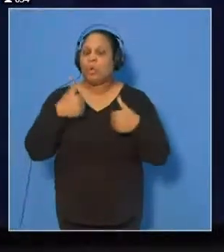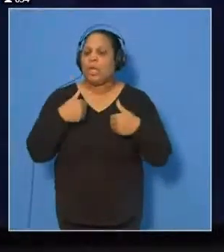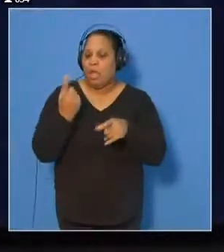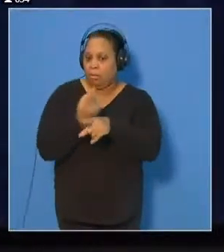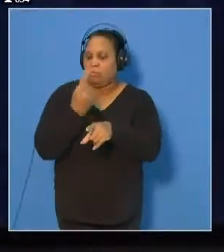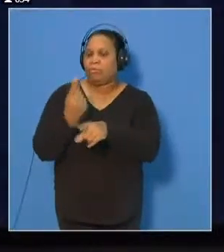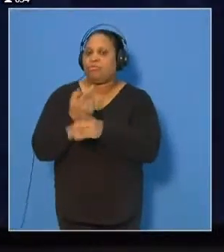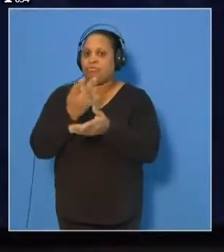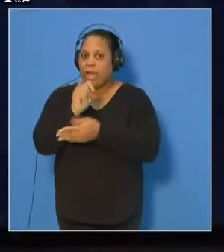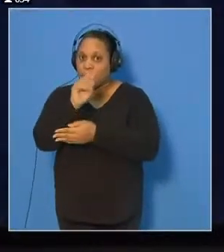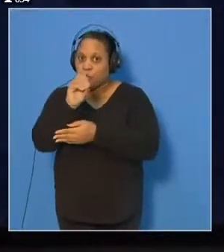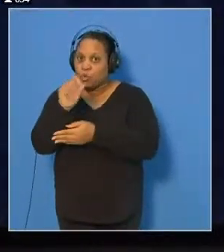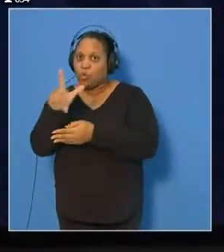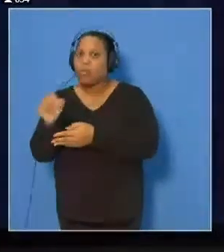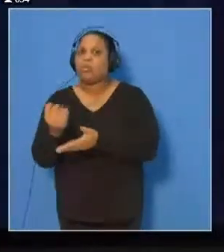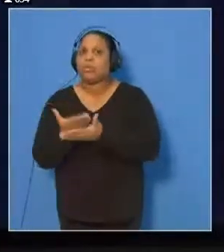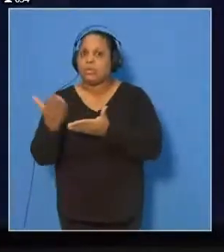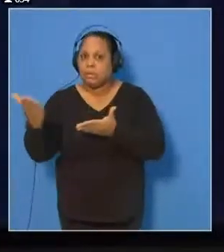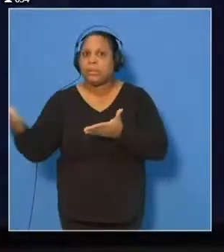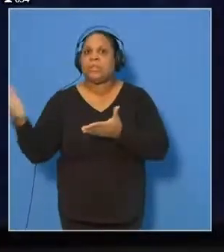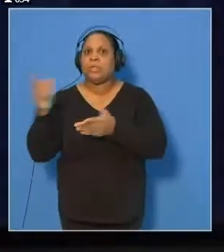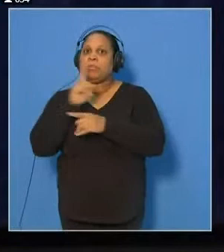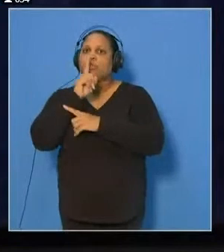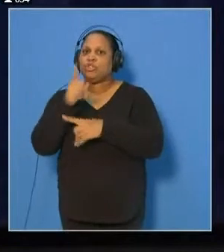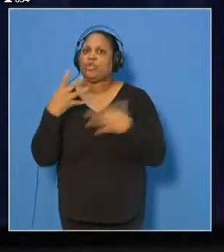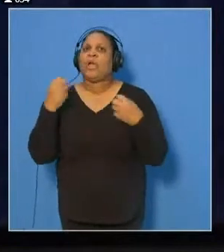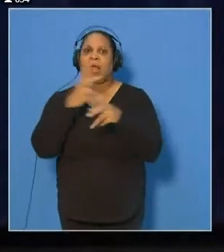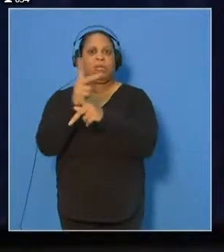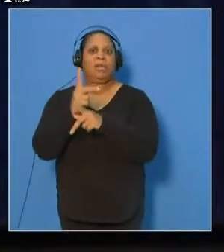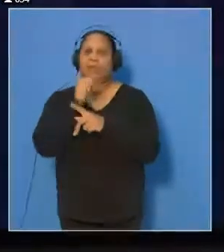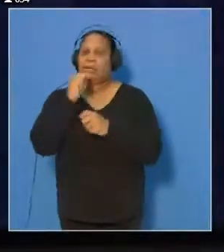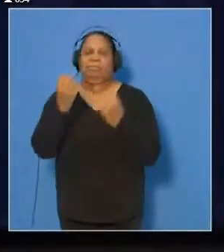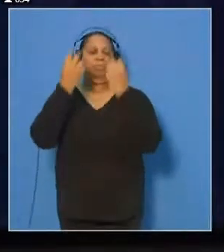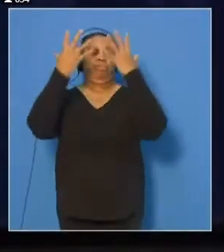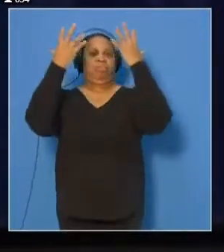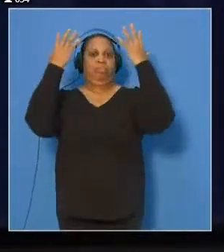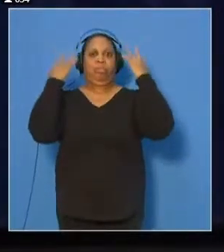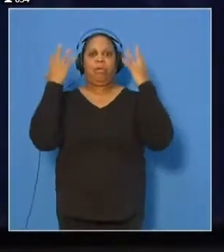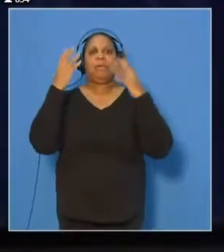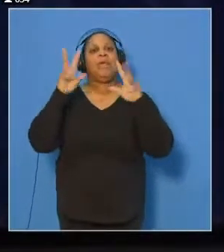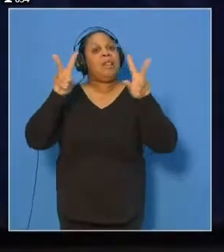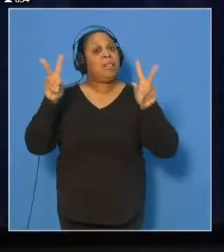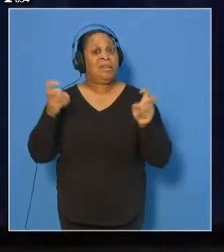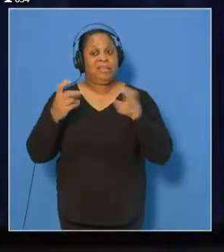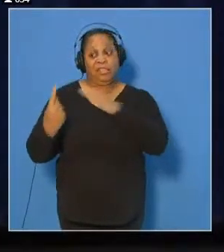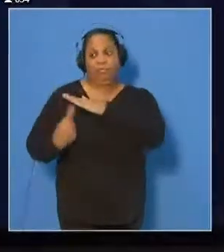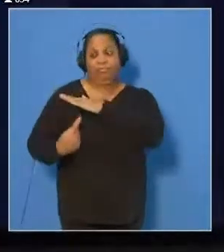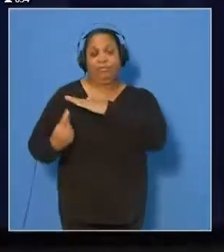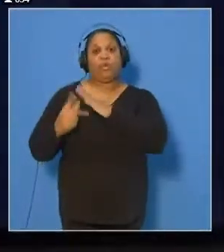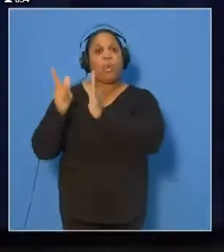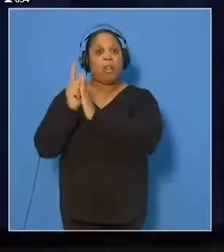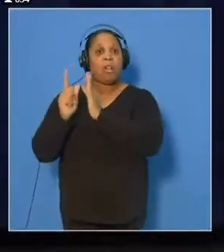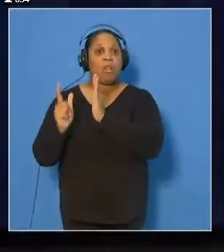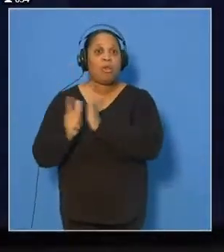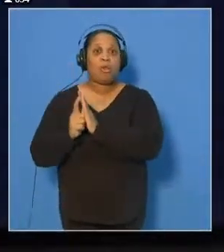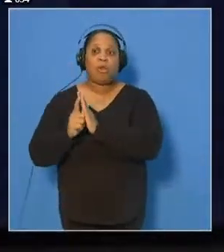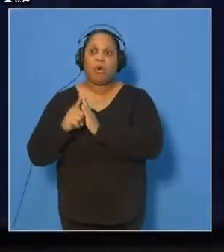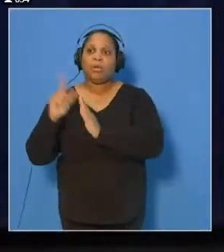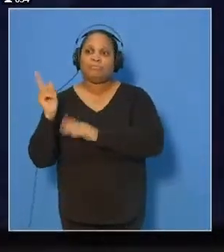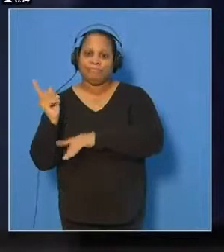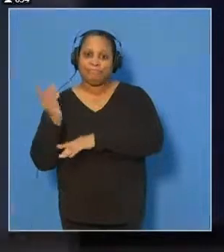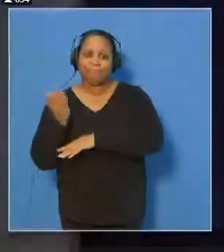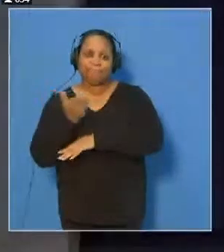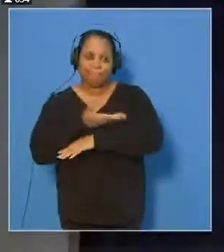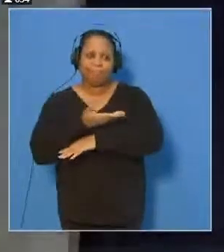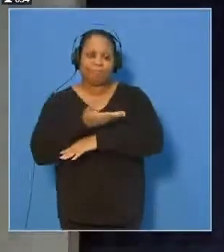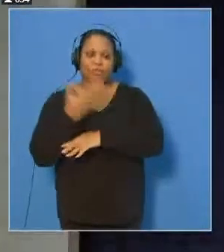at our disposal in order to make sure that our healthcare system does not get overwhelmed. On the issue of quarantine and the law, I'll defer to the Minister of Health.